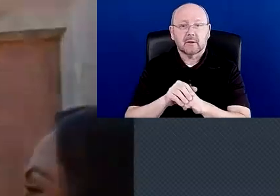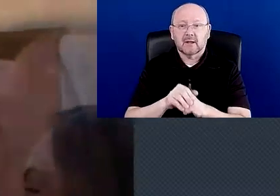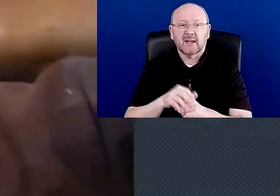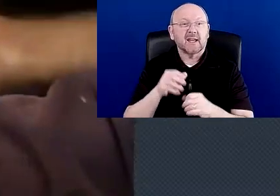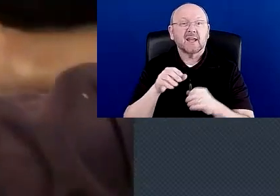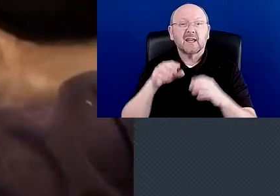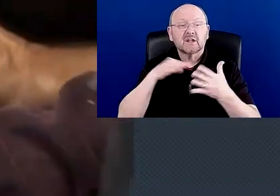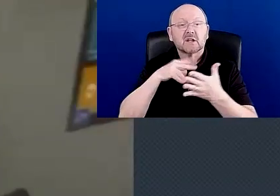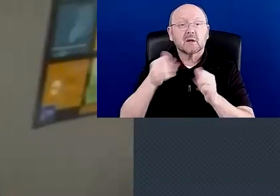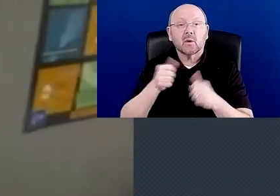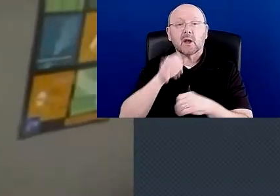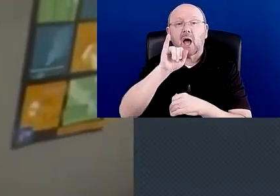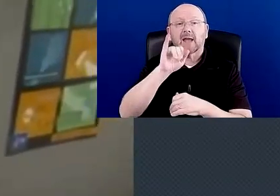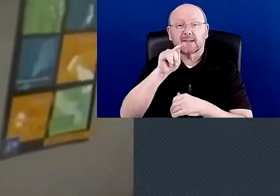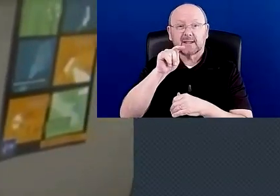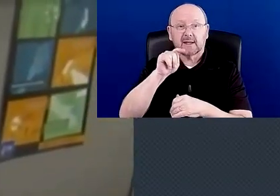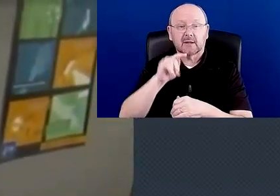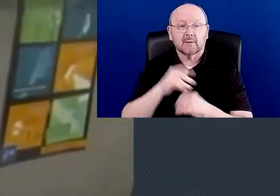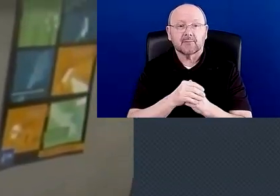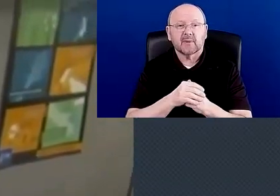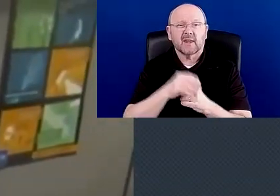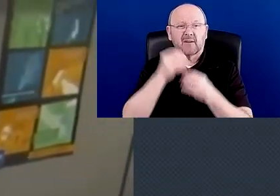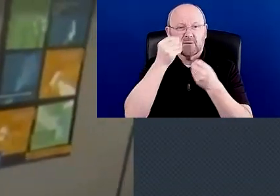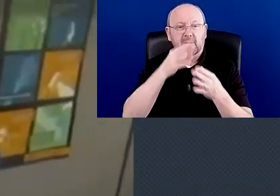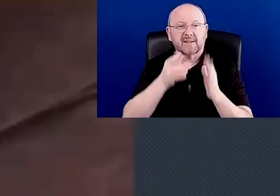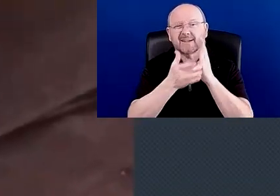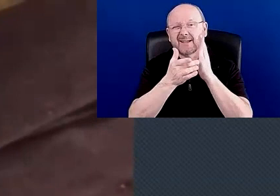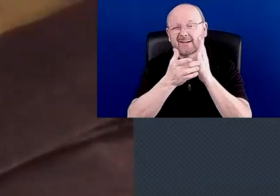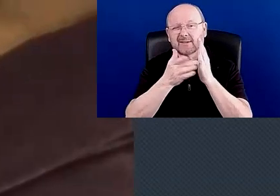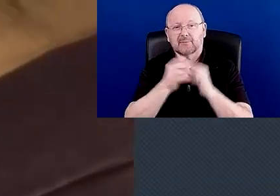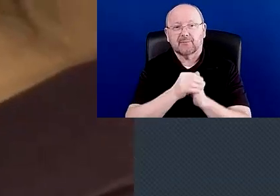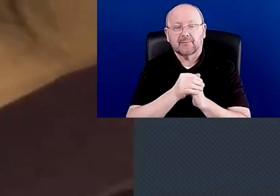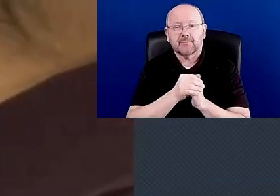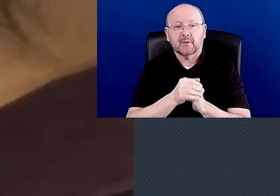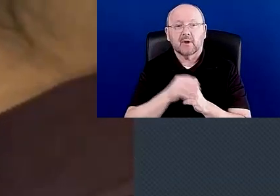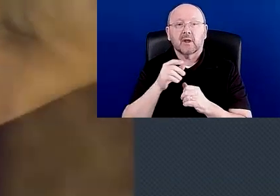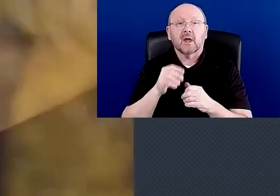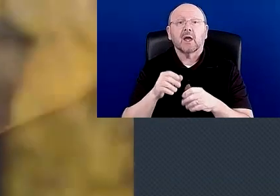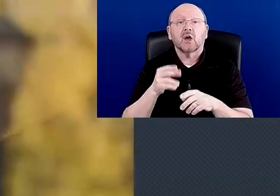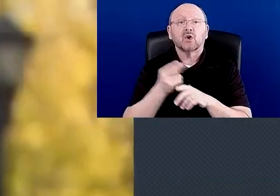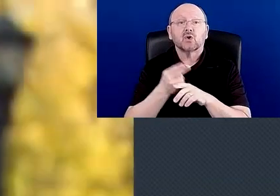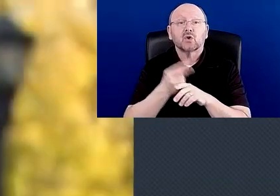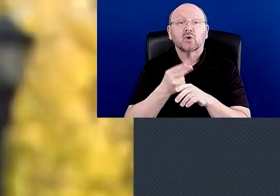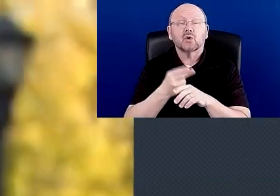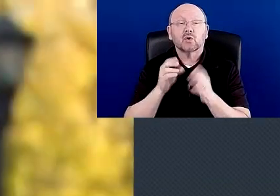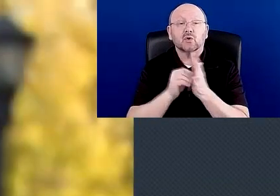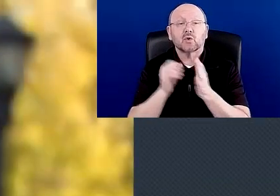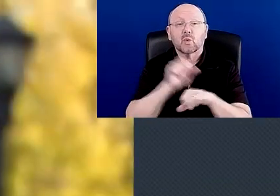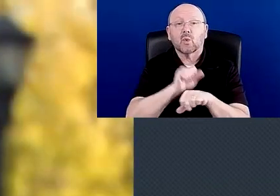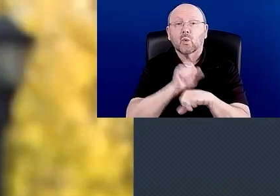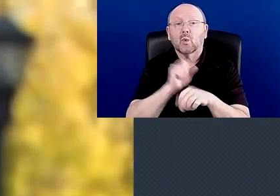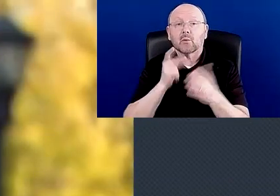technology. He's currently working at the State Center Community College District through the Student Work Program. I do help desk, I